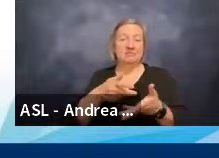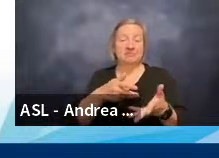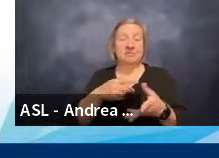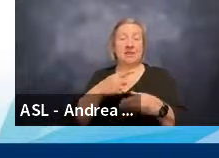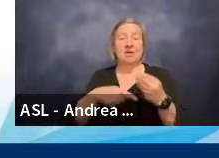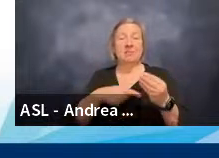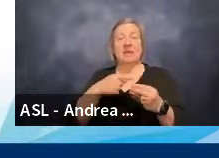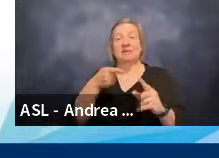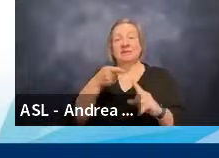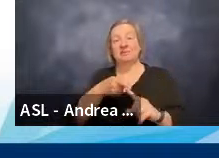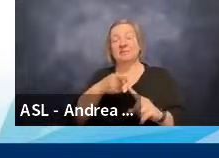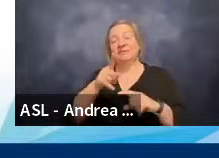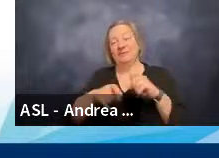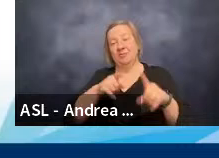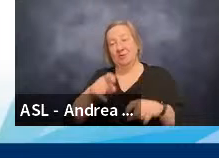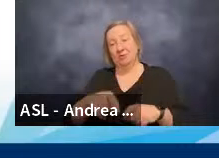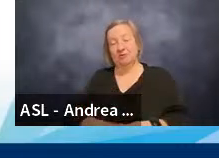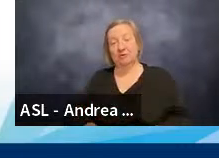around specific questions.